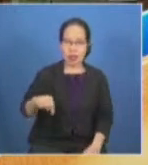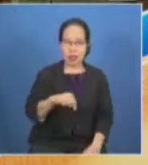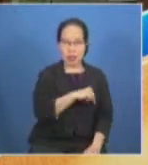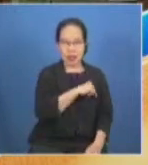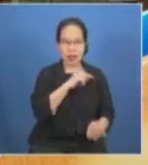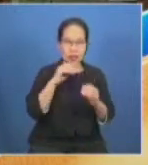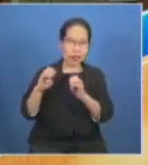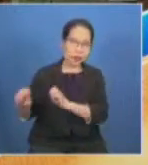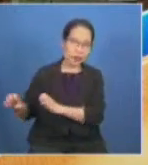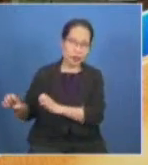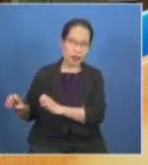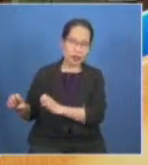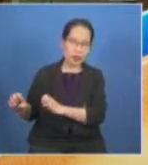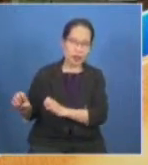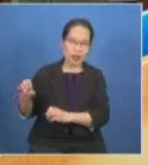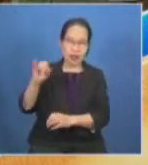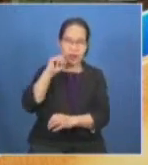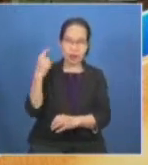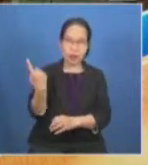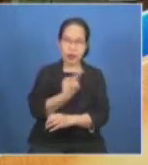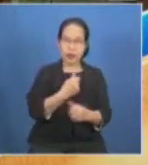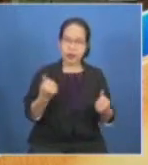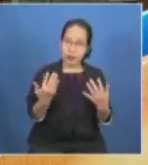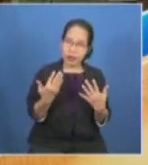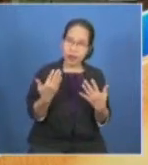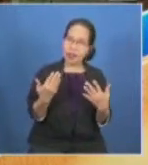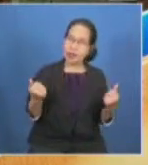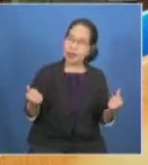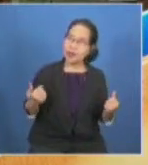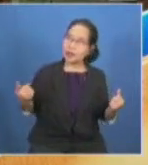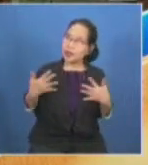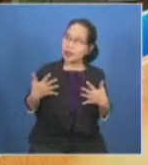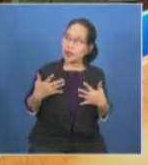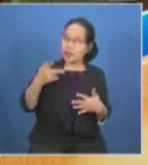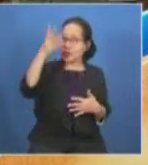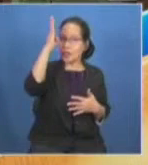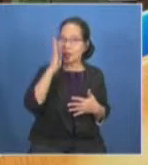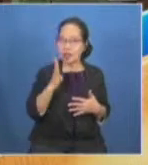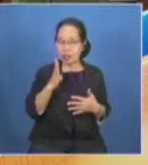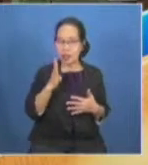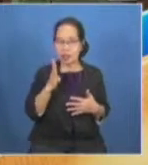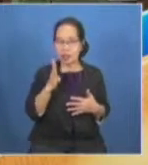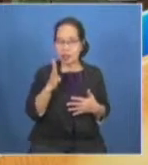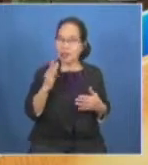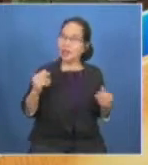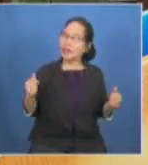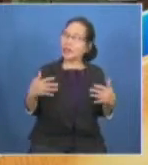will deliver us from evil. If we fear God,